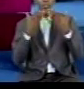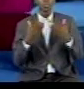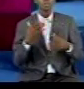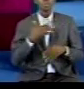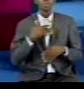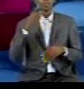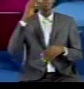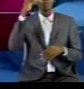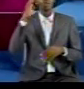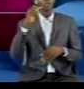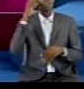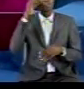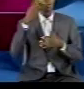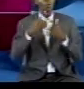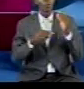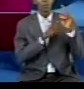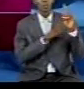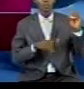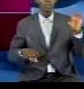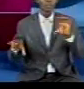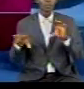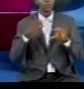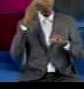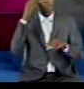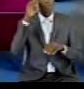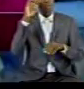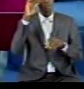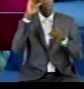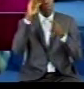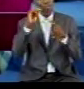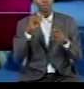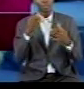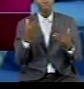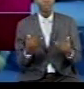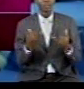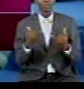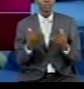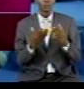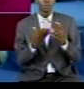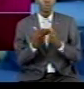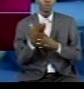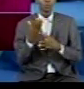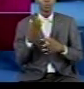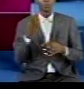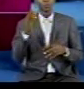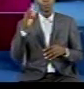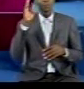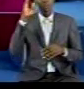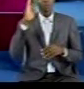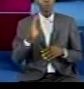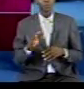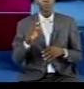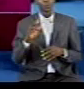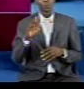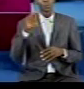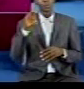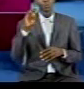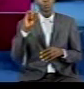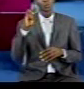the Lord has done to me this night through Pastor Kumuyi. After this,